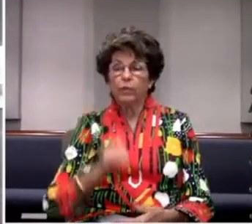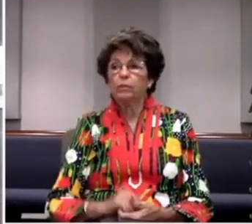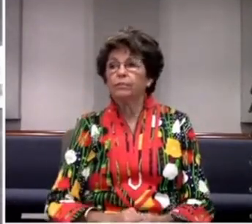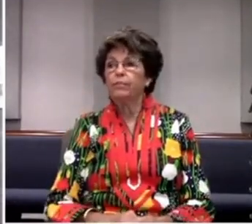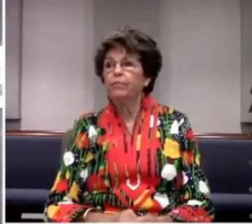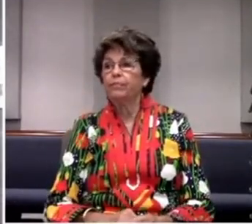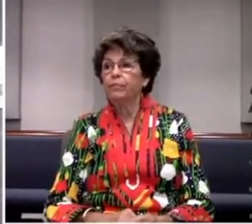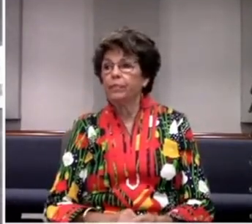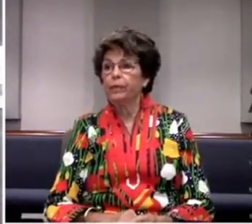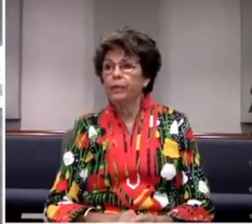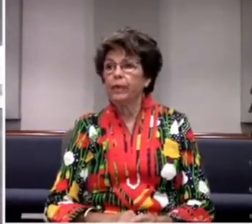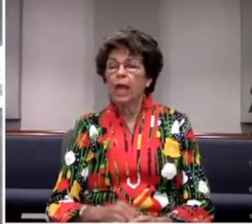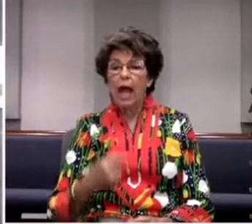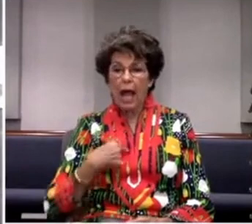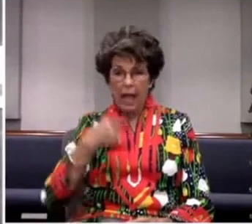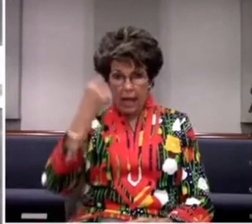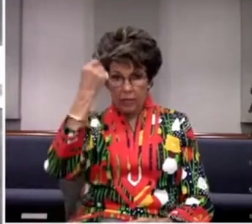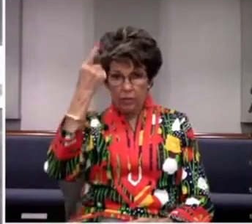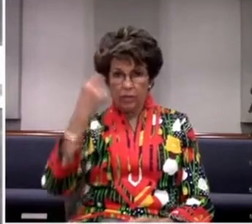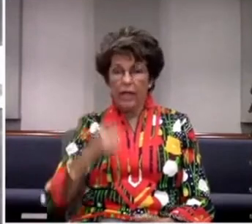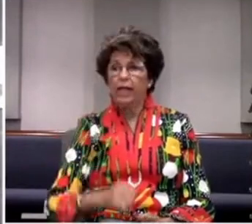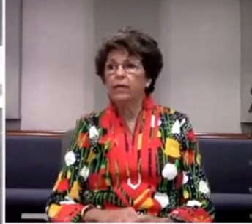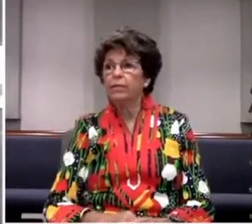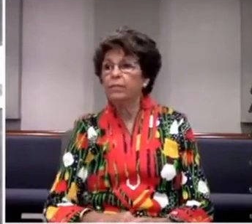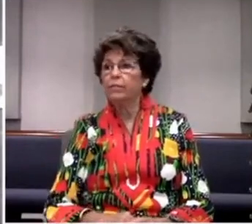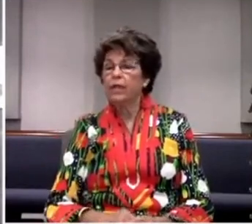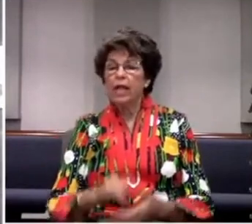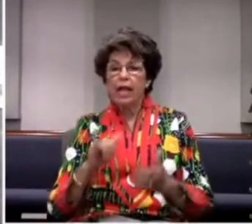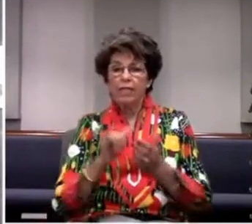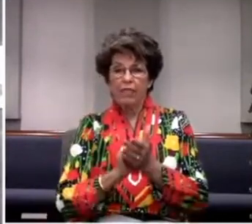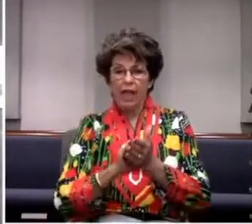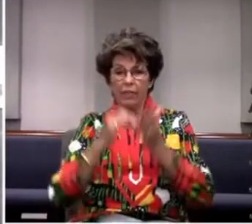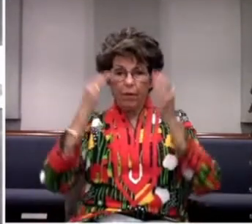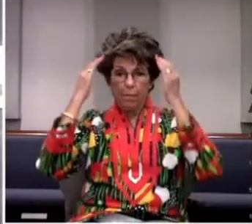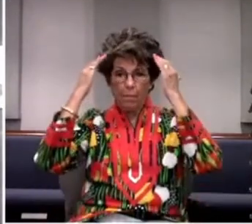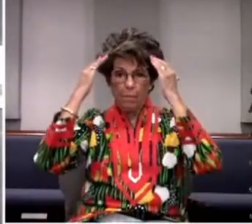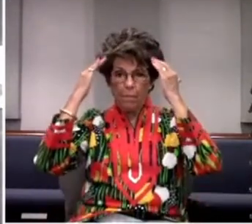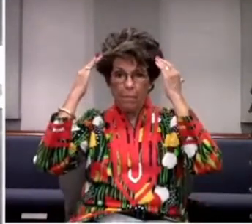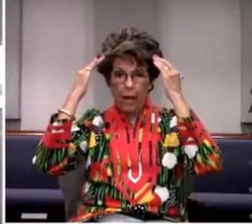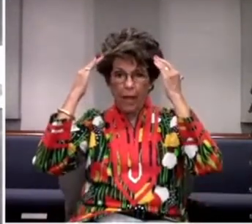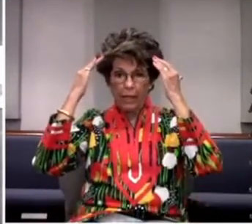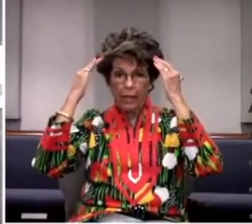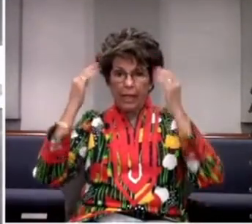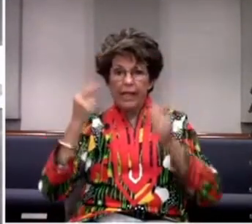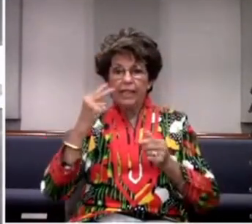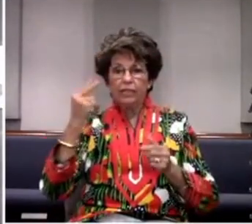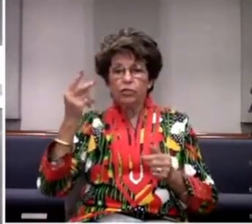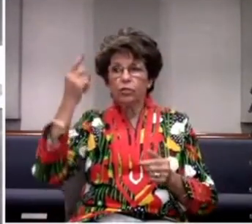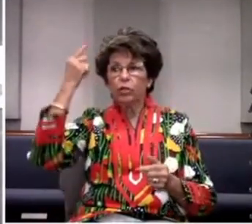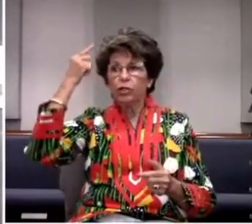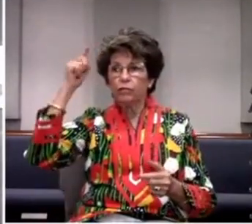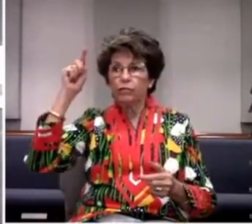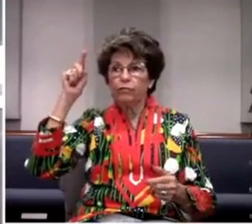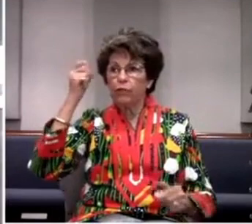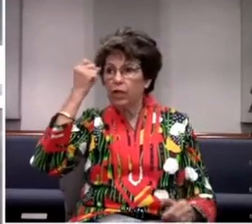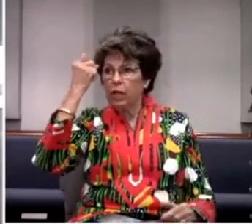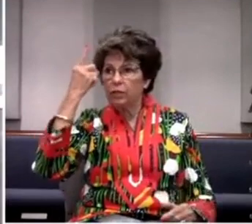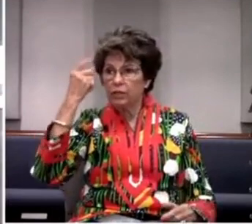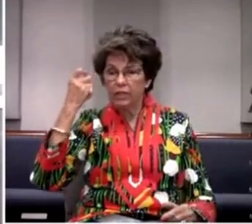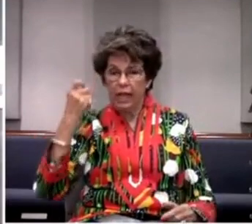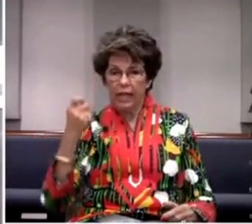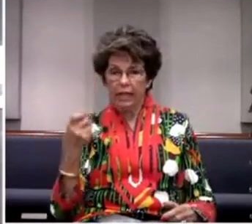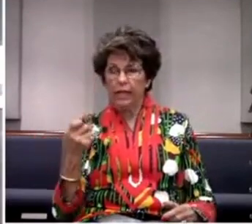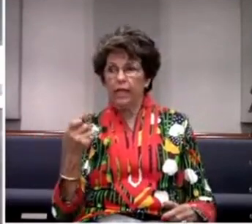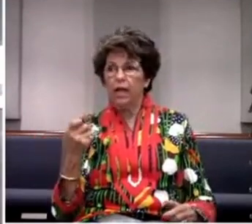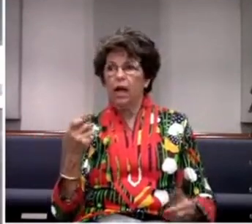I understand that the human mind is looking for a rationale on how to make sense of